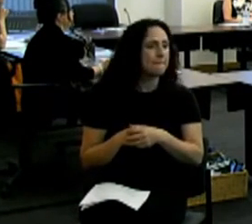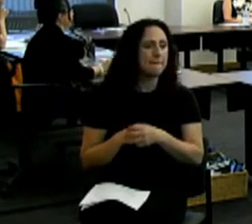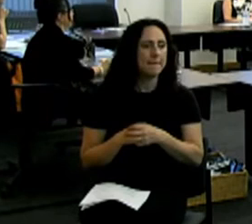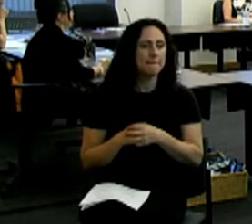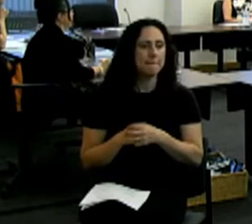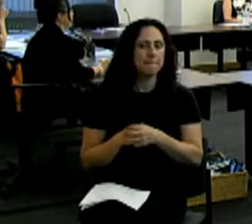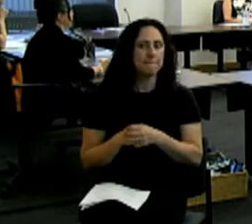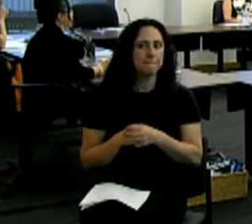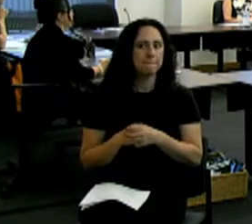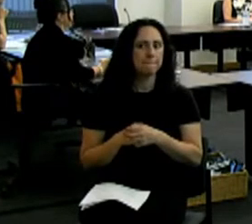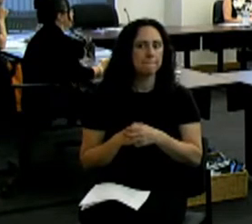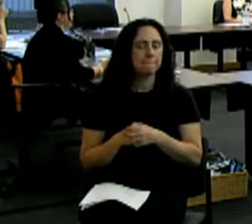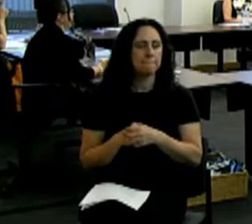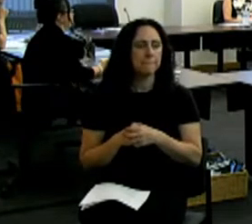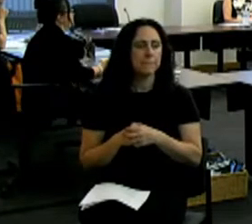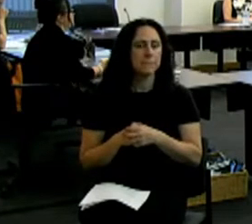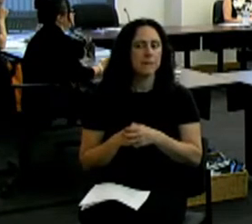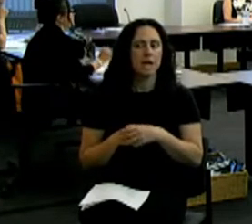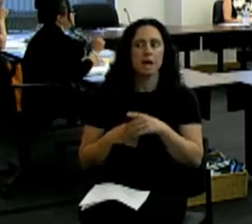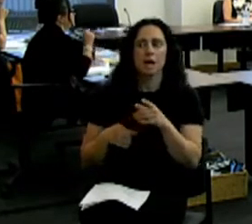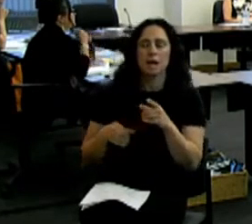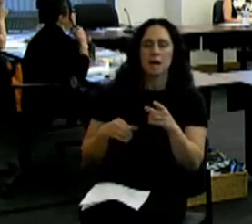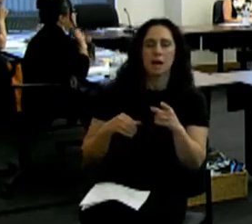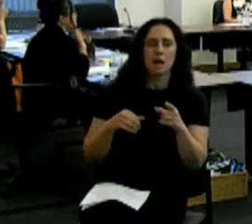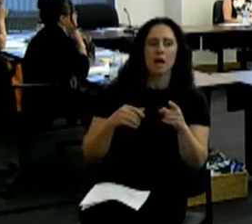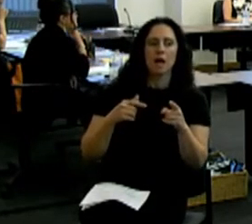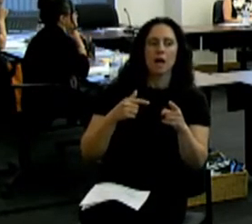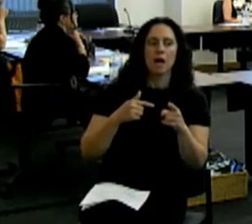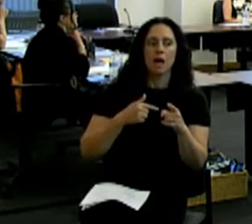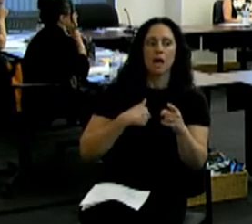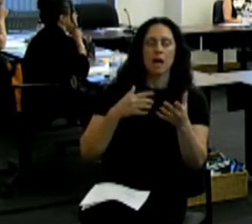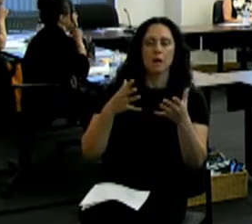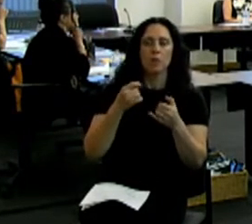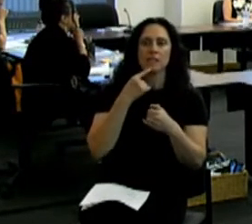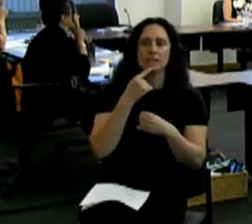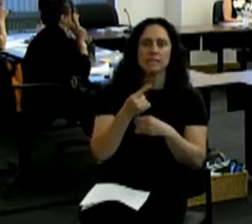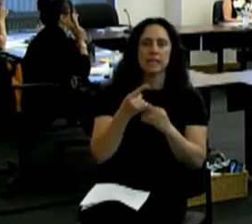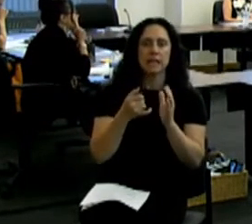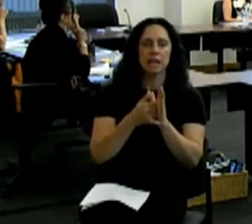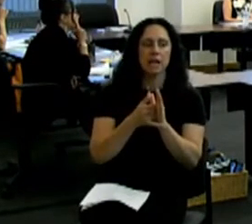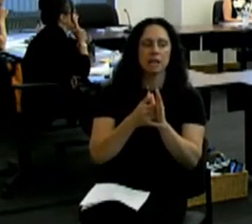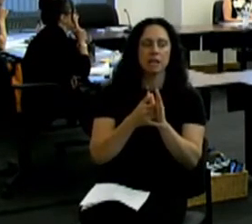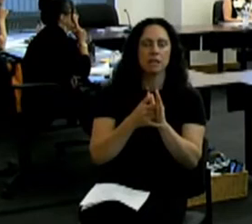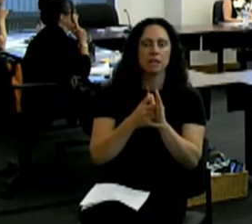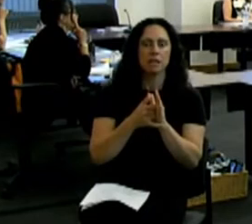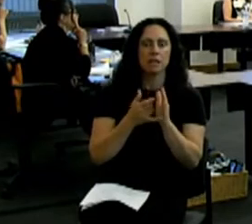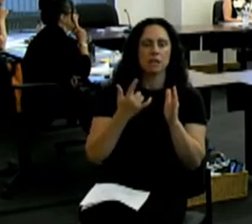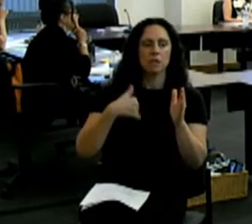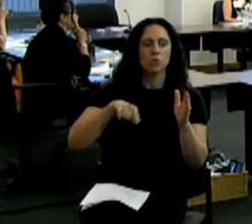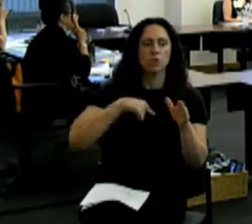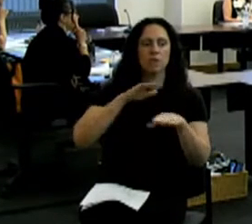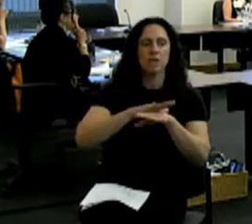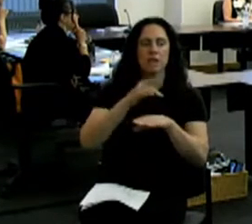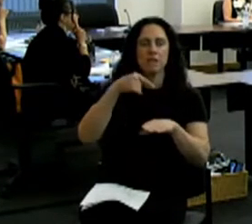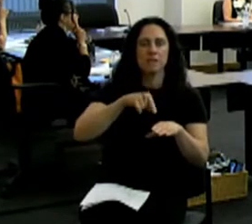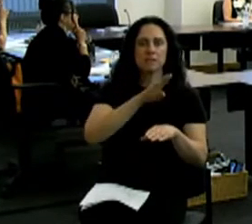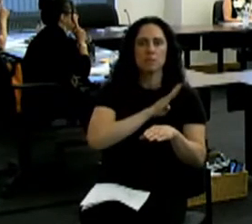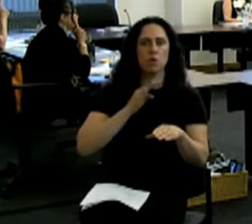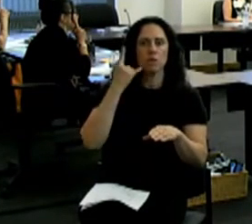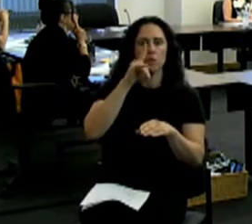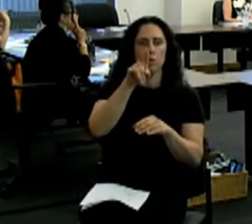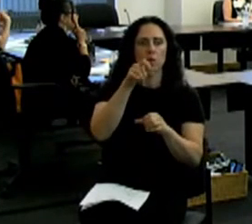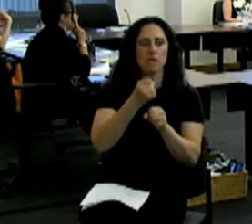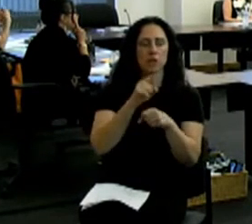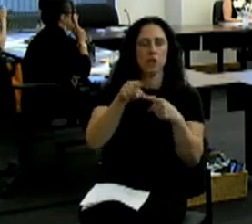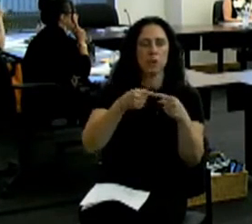I did not. I would like to say that, you know, I've been on this board for a year, and when